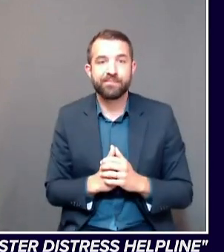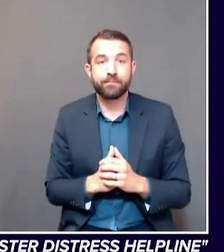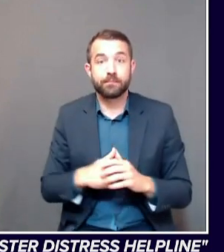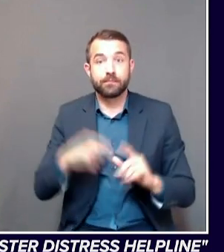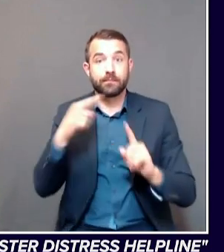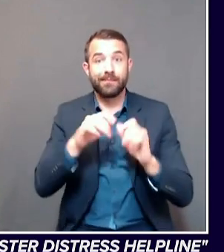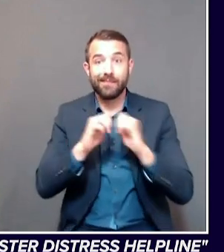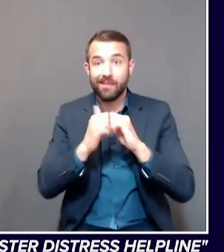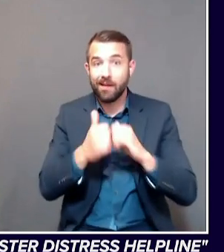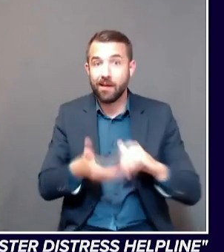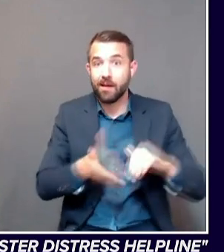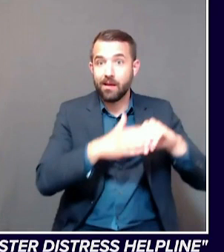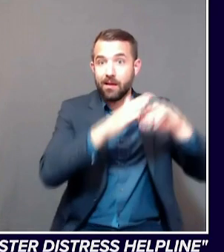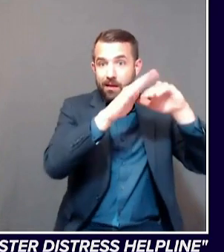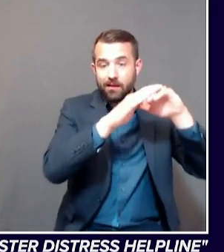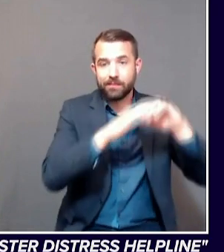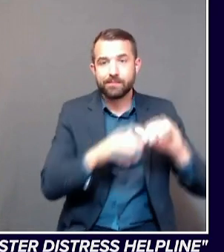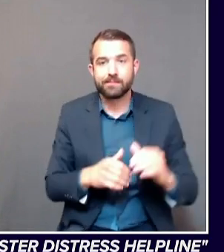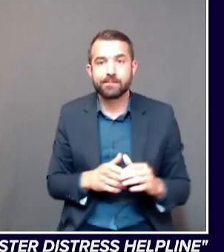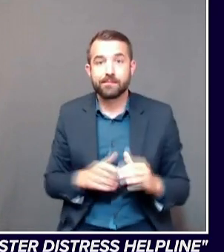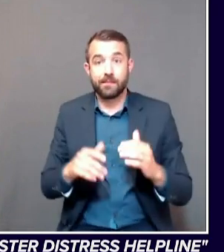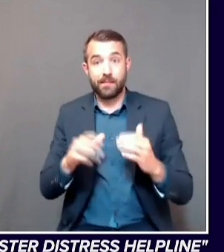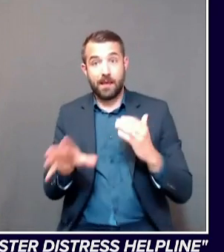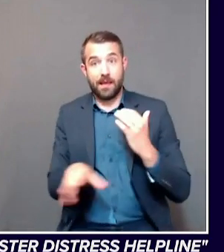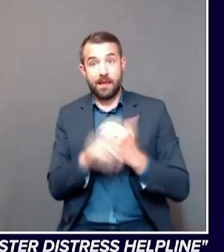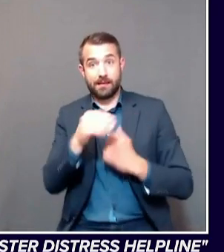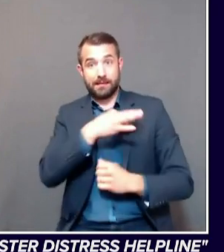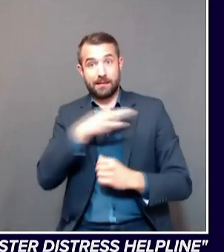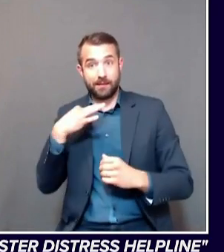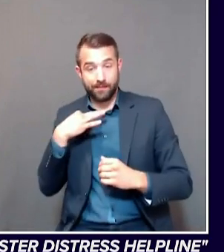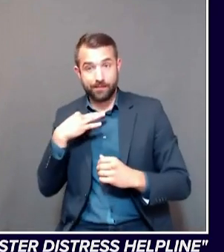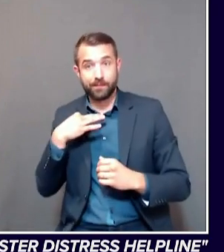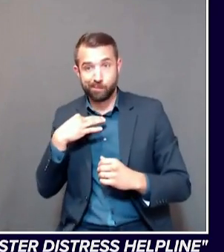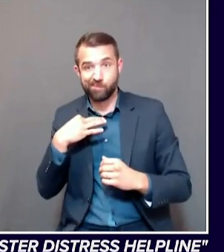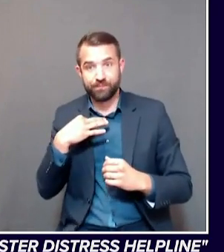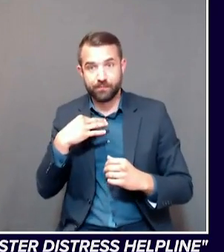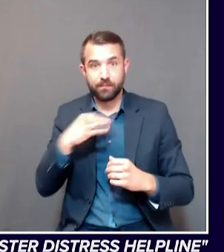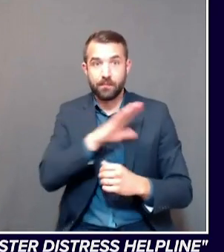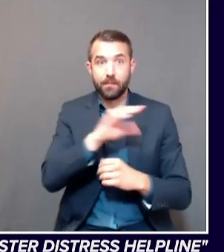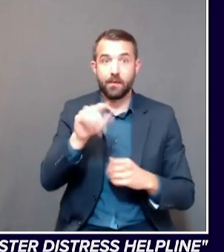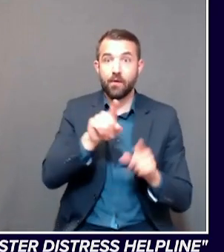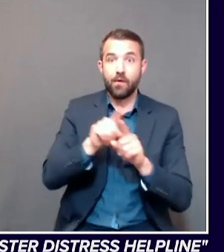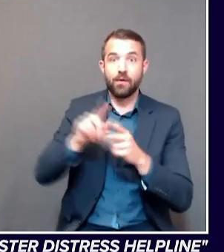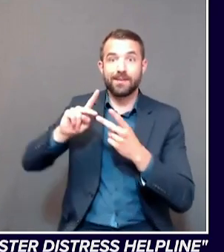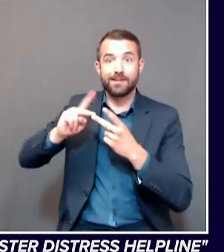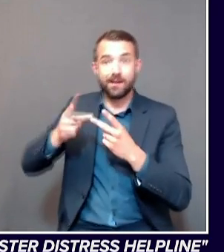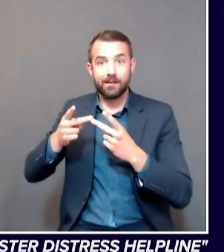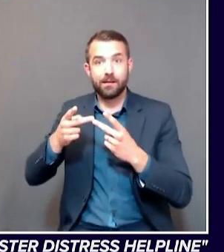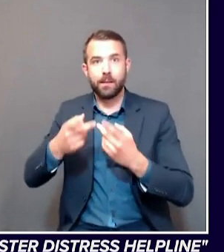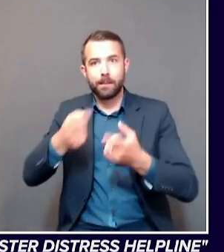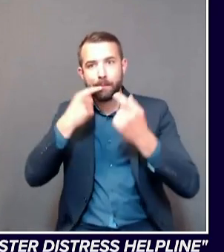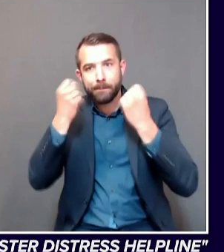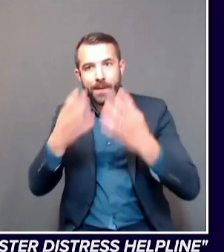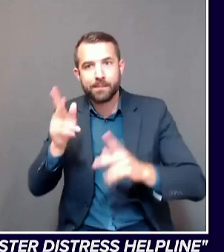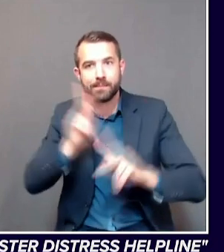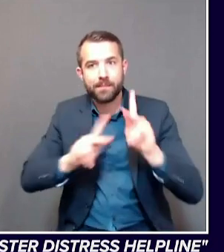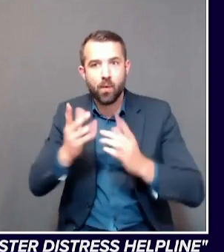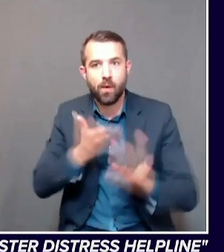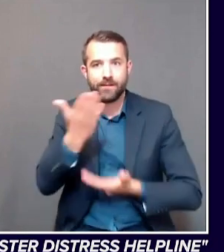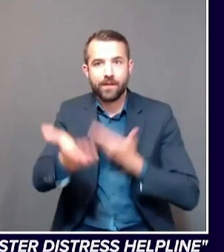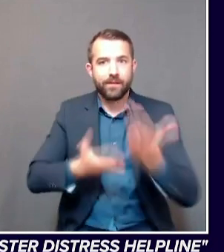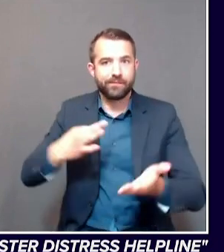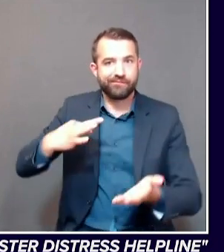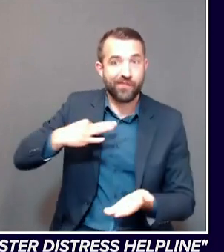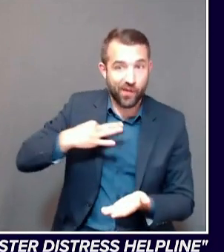individuals. The other is through tapping into the robust base of individuals who have said they'd like to volunteer. And so as